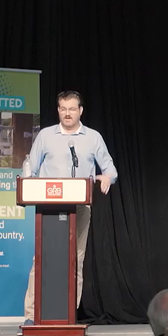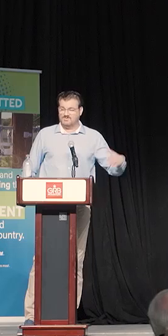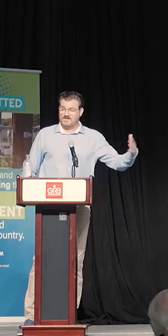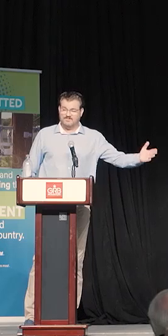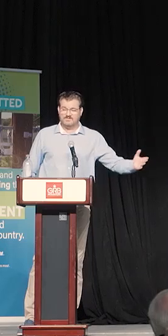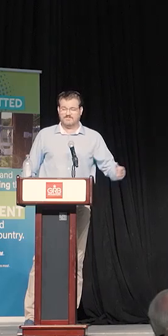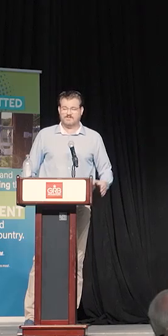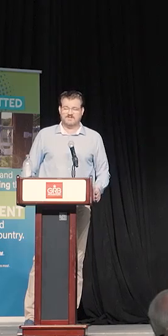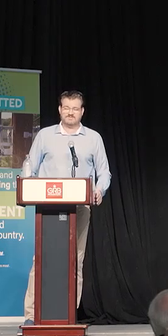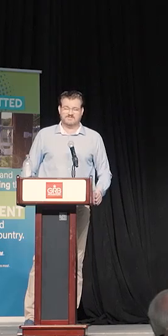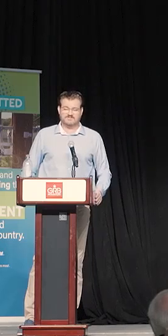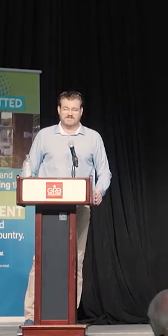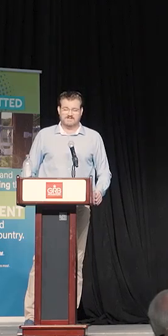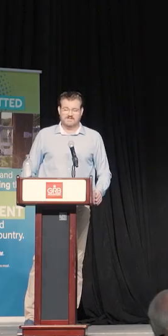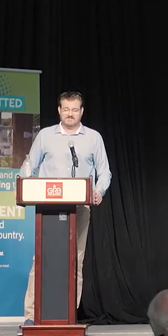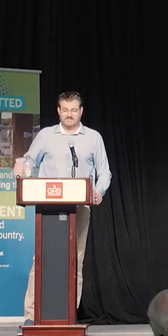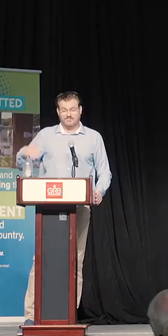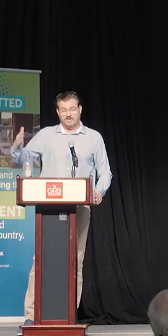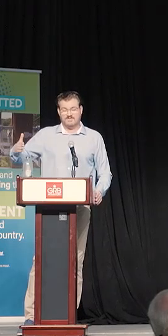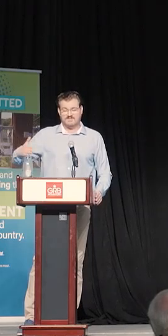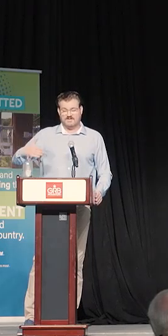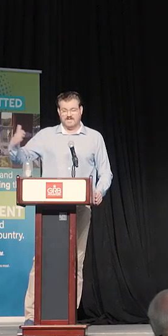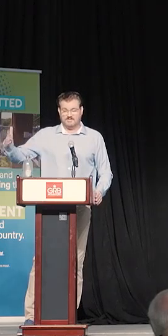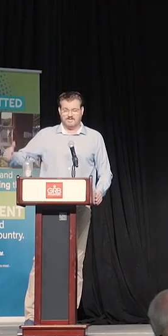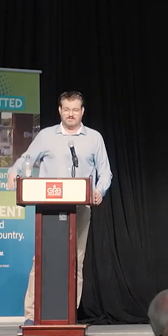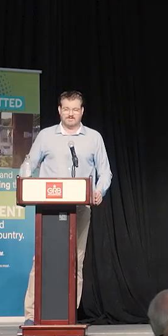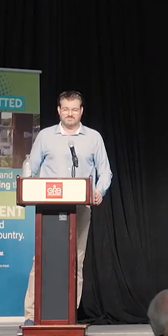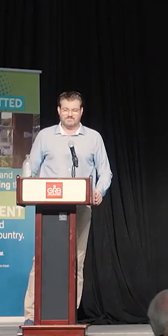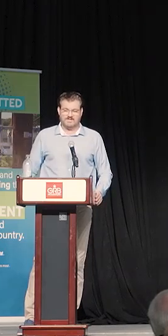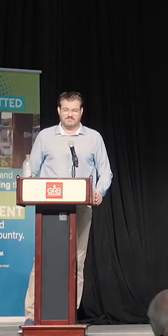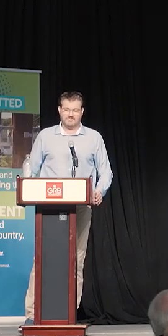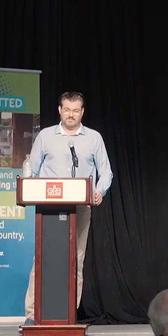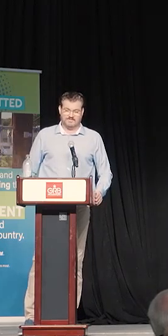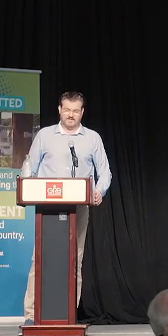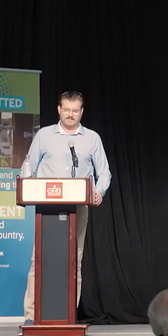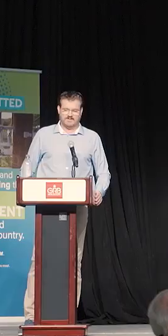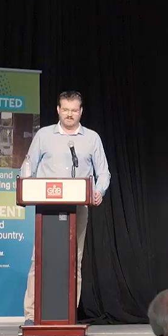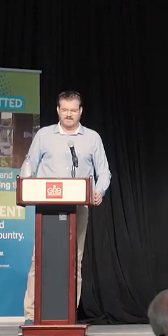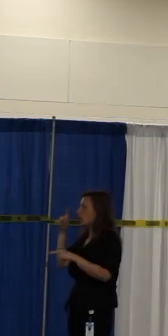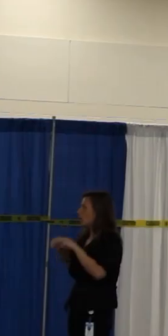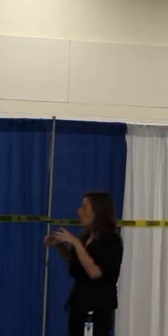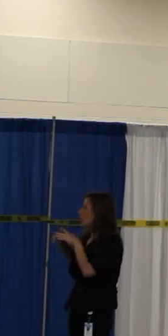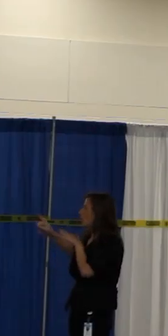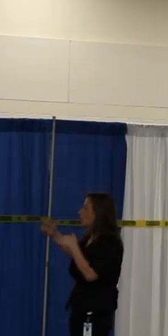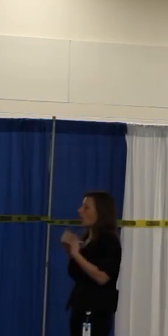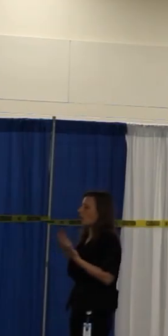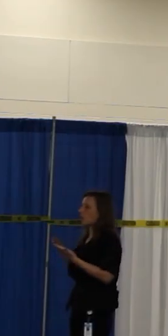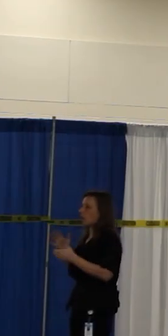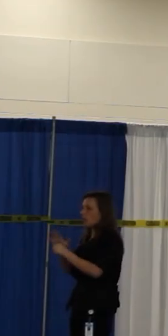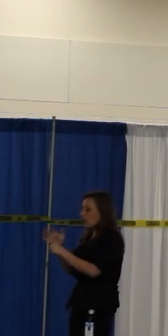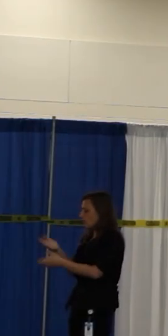zone, or do you have enough supplies to if you are going to stay, to handle a power outage. Those are the kind of things you want to be thinking about. And then you see the